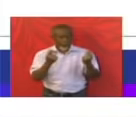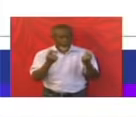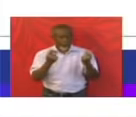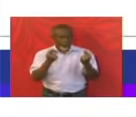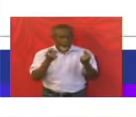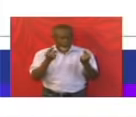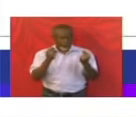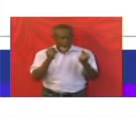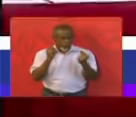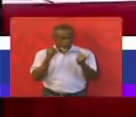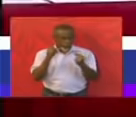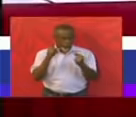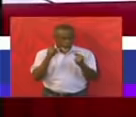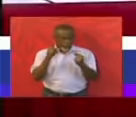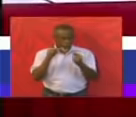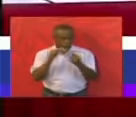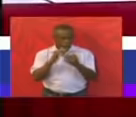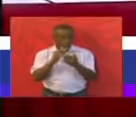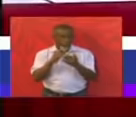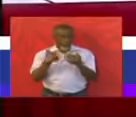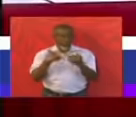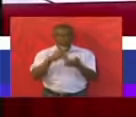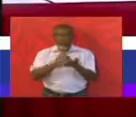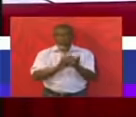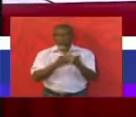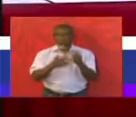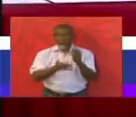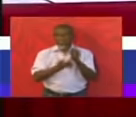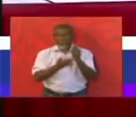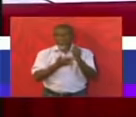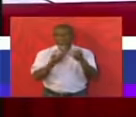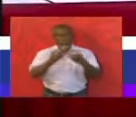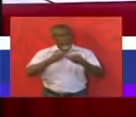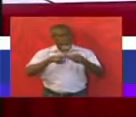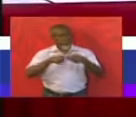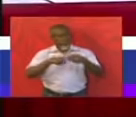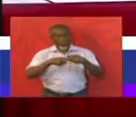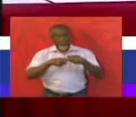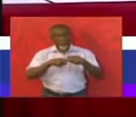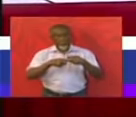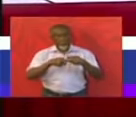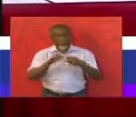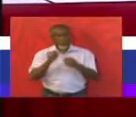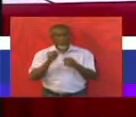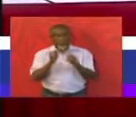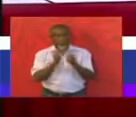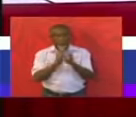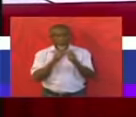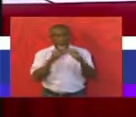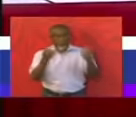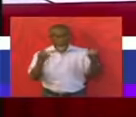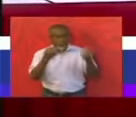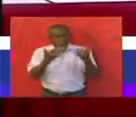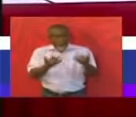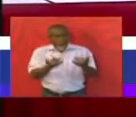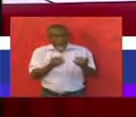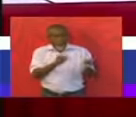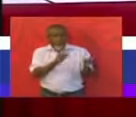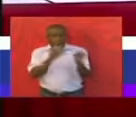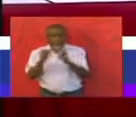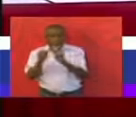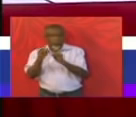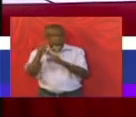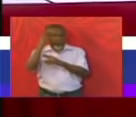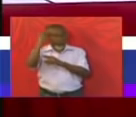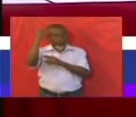Okay. We seem to have a little bit of technical difficulties with Guardian, so we will move to Tobago